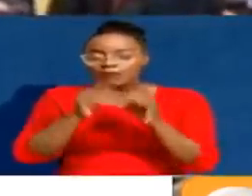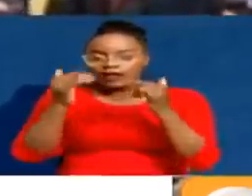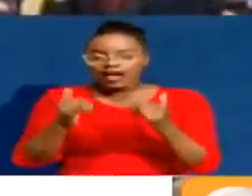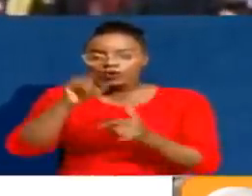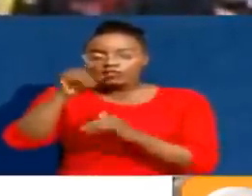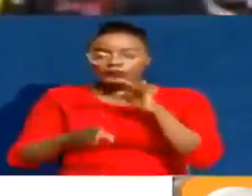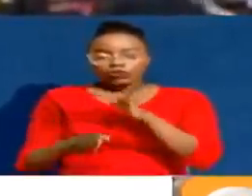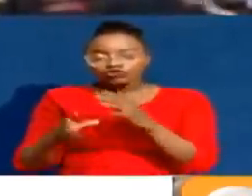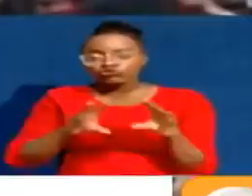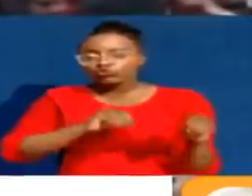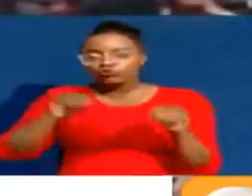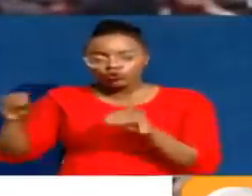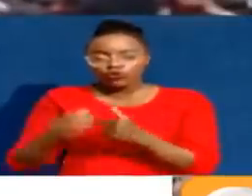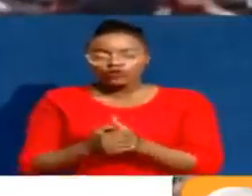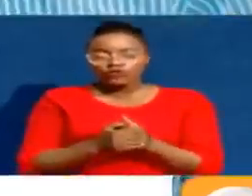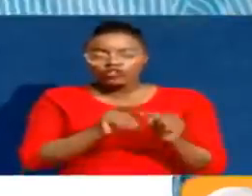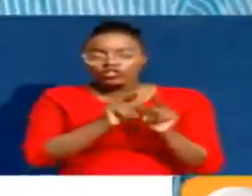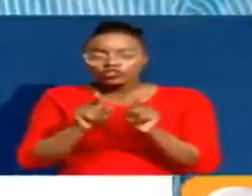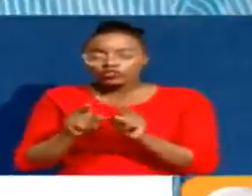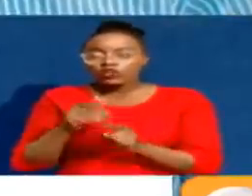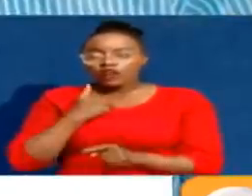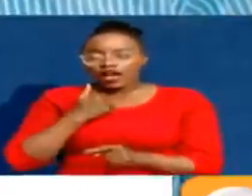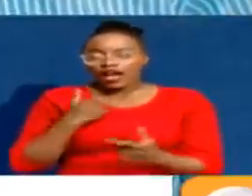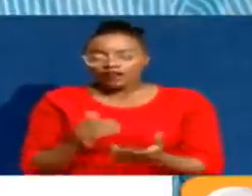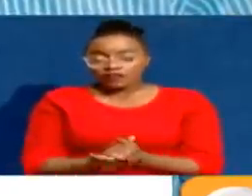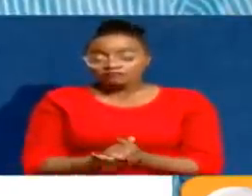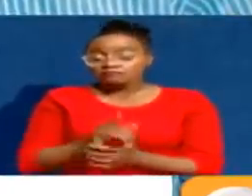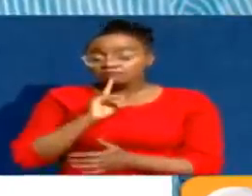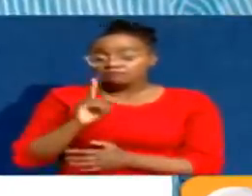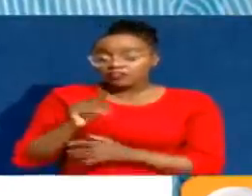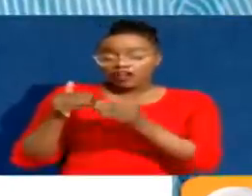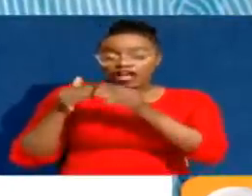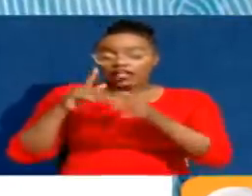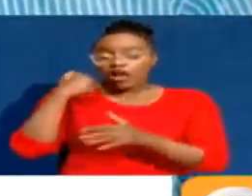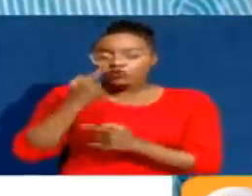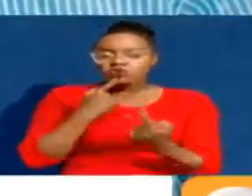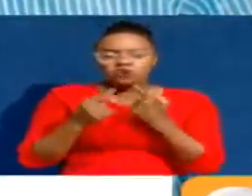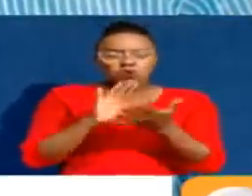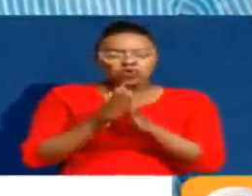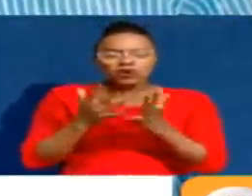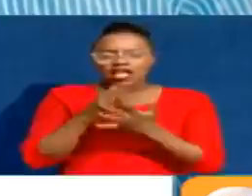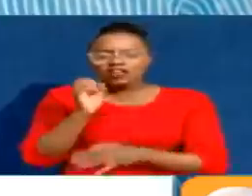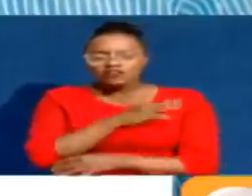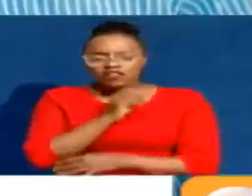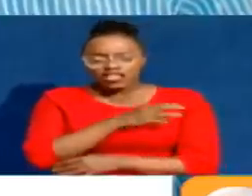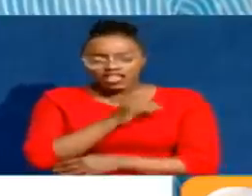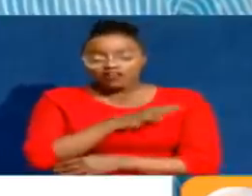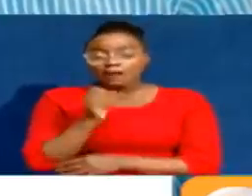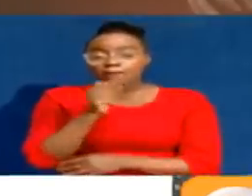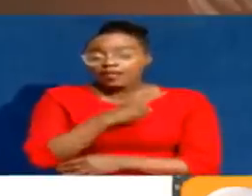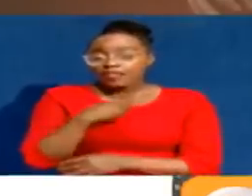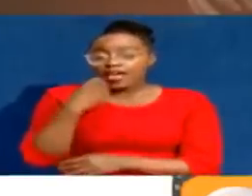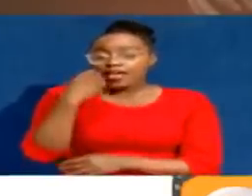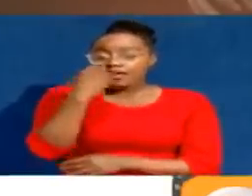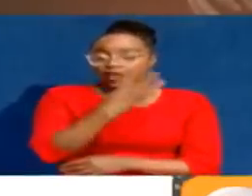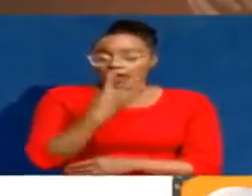Chief Sergeant at Arms to enforce that order. Midiwo was termed as a leader who spoke his mind without fear. In April